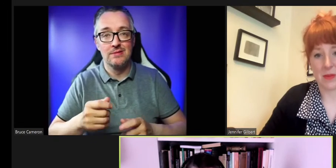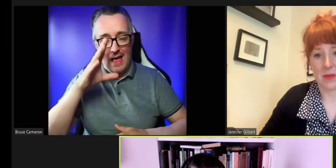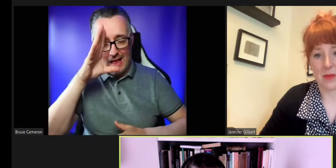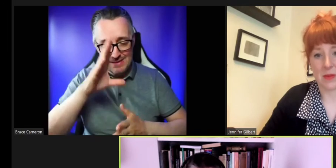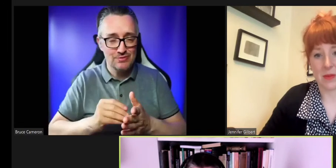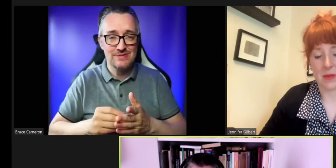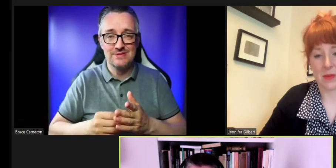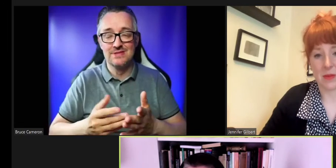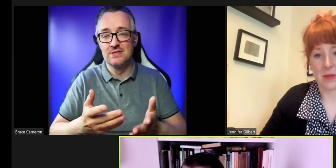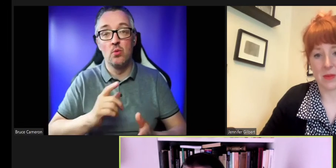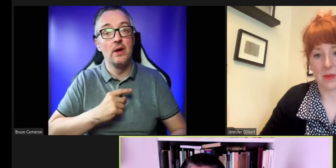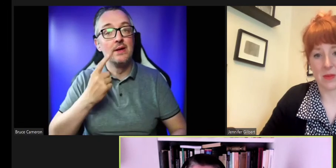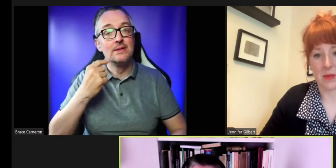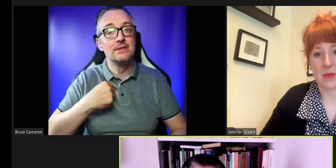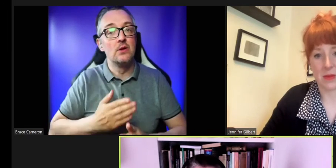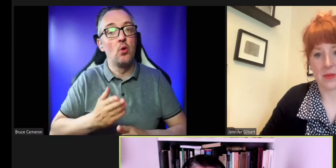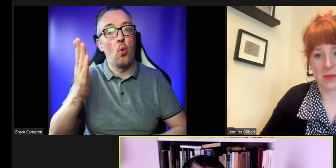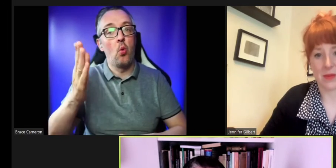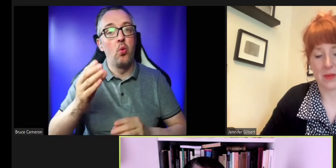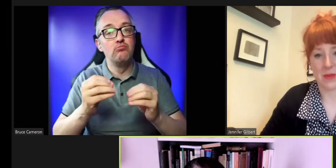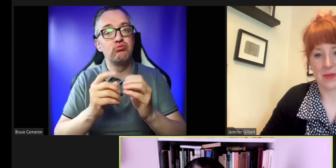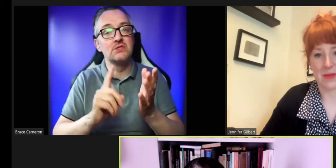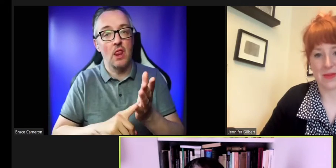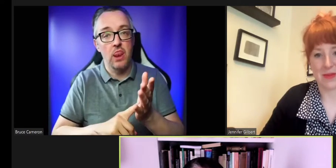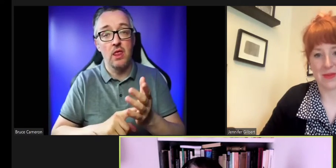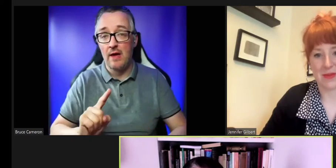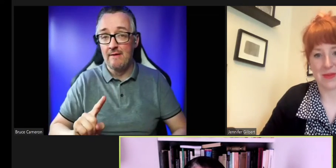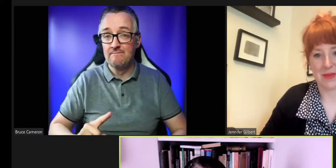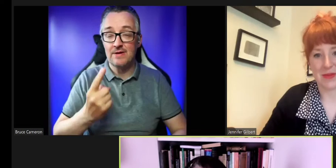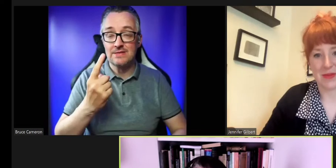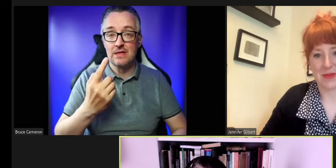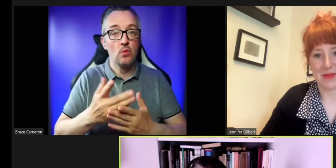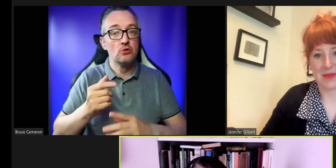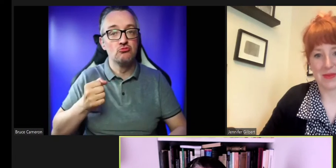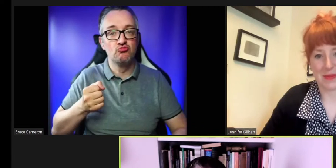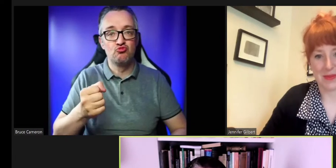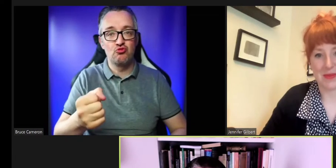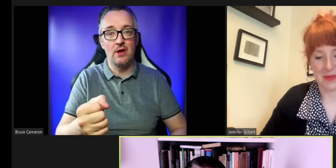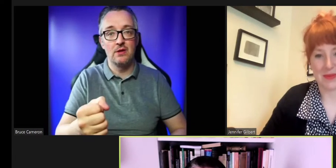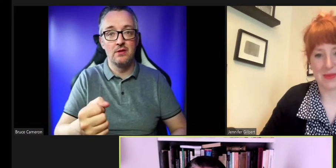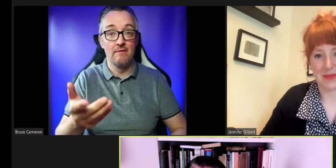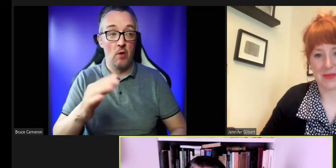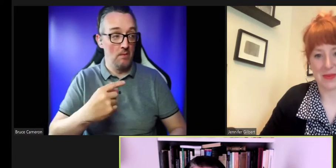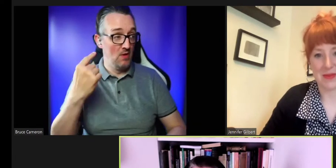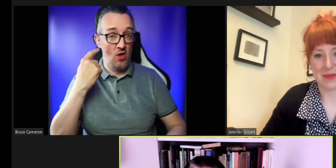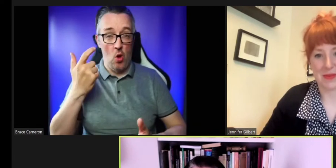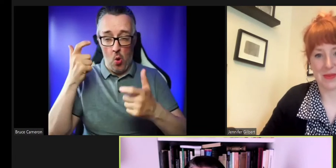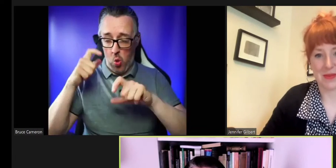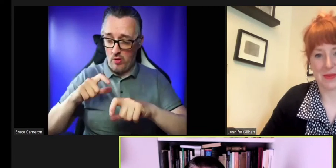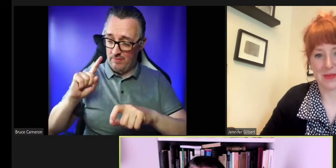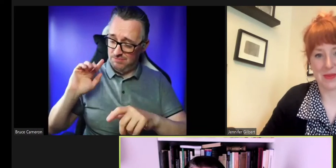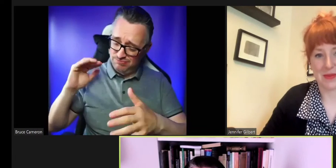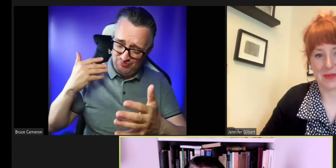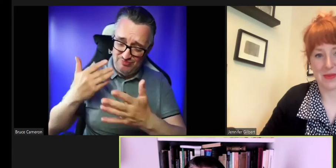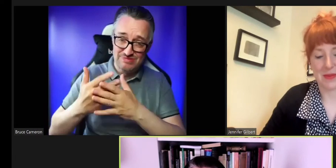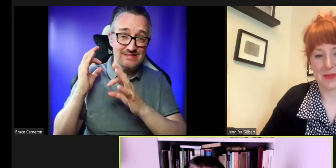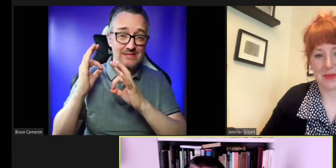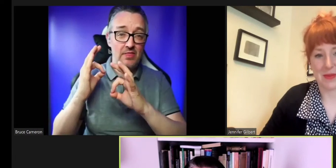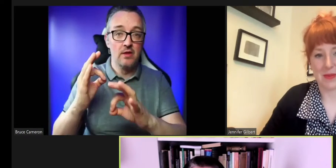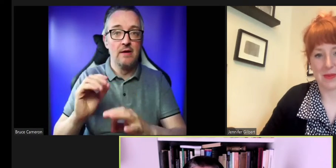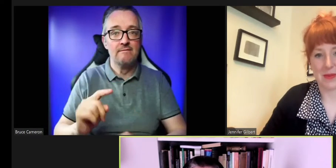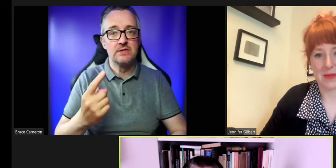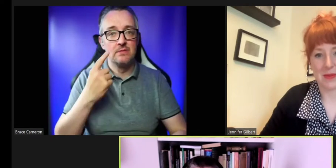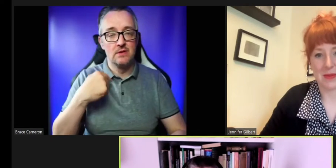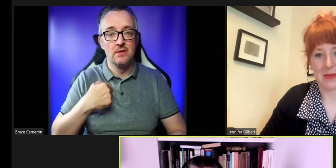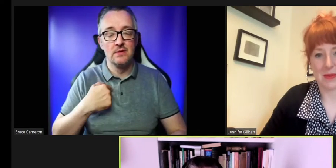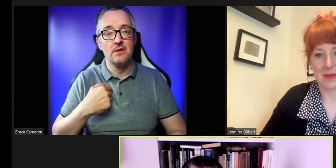example, so yesterday I went to Bristol for the first time on a train since the first lockdown, and I